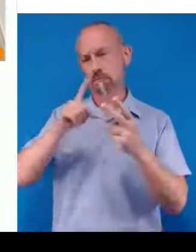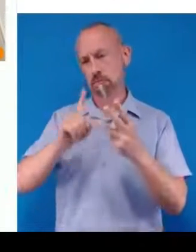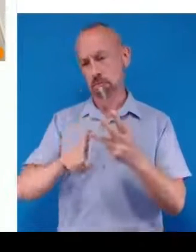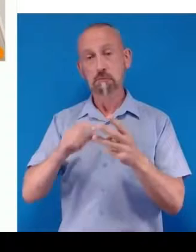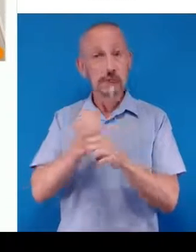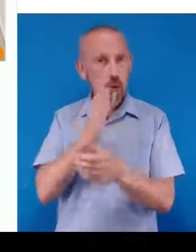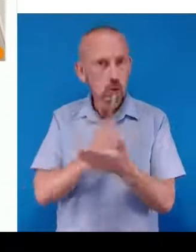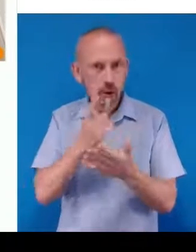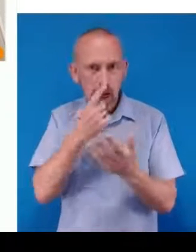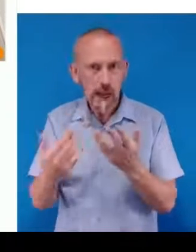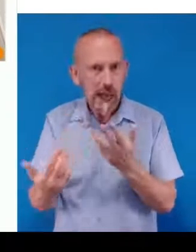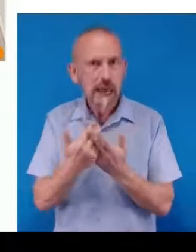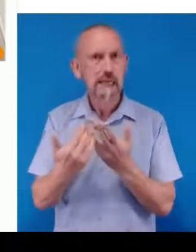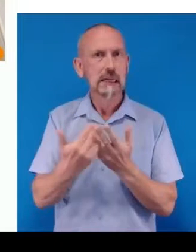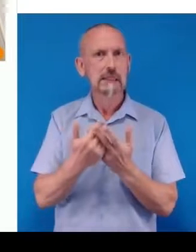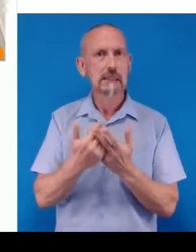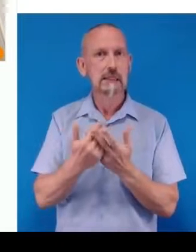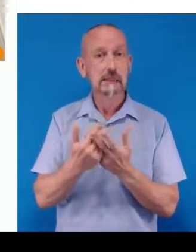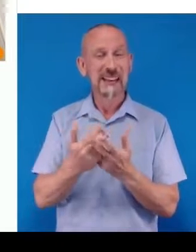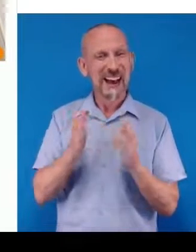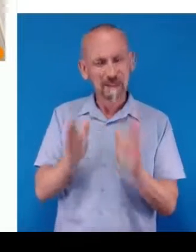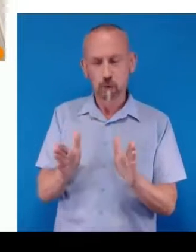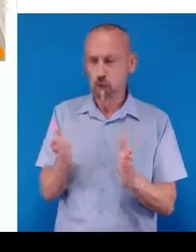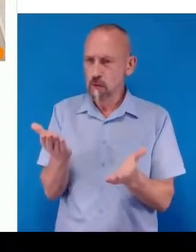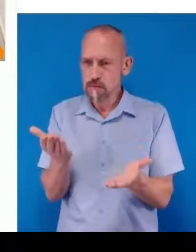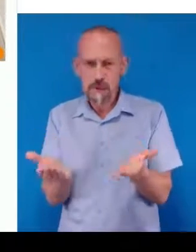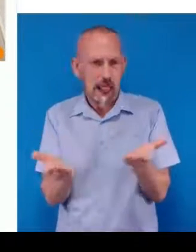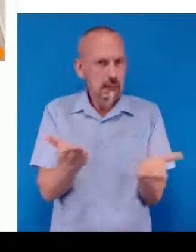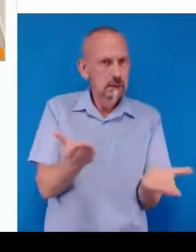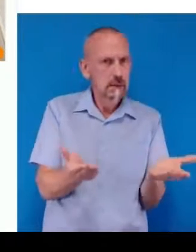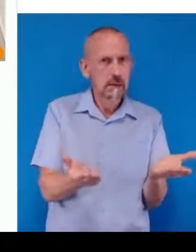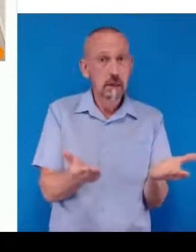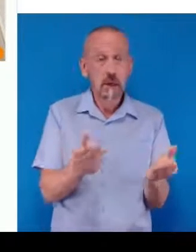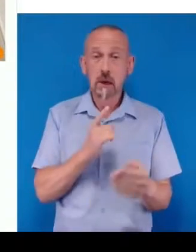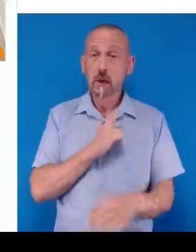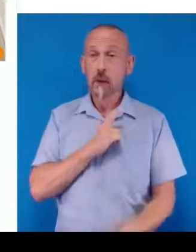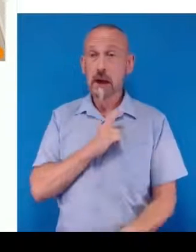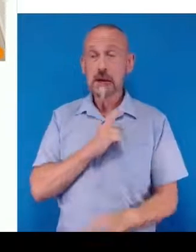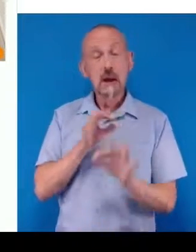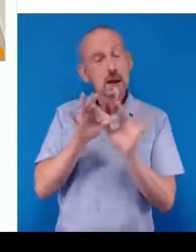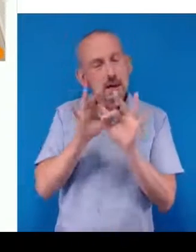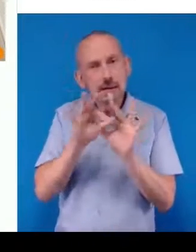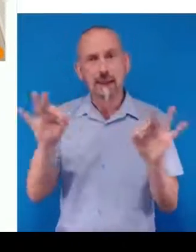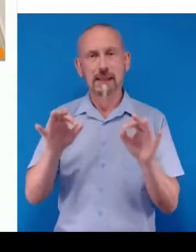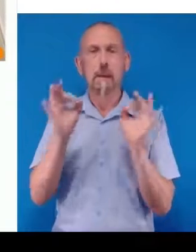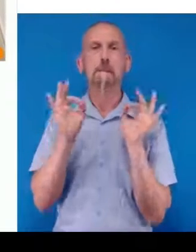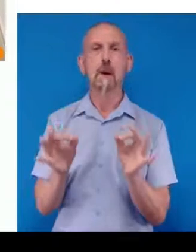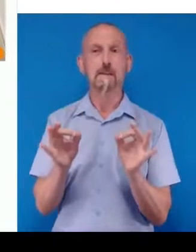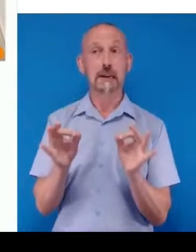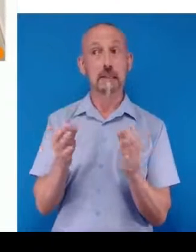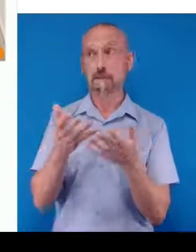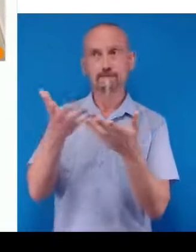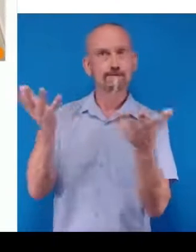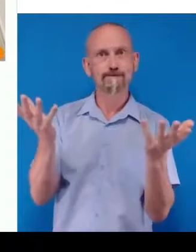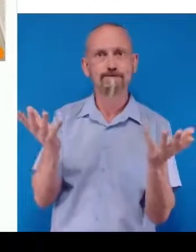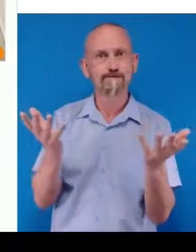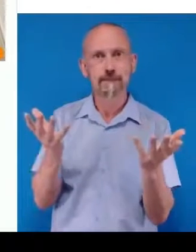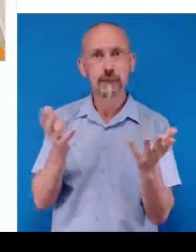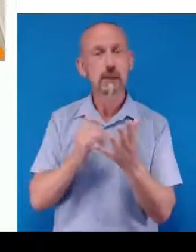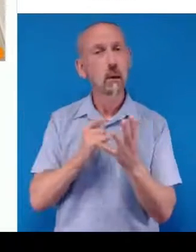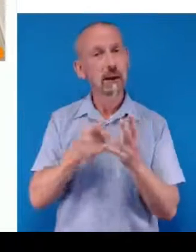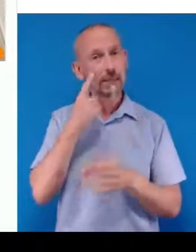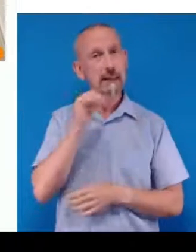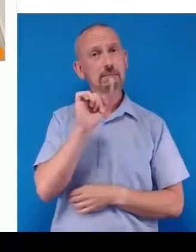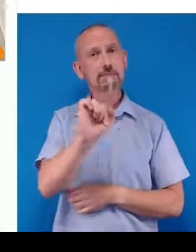because no one has it perfectly nailed. So I think that the strategy to be the